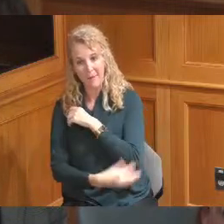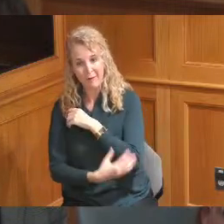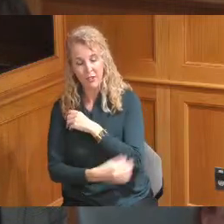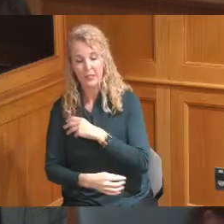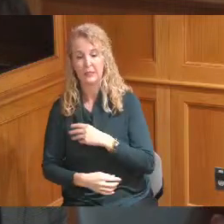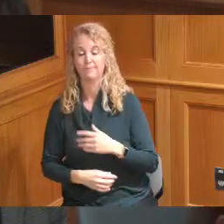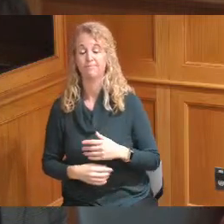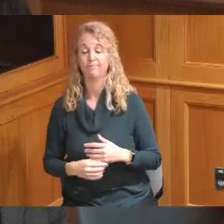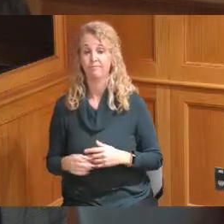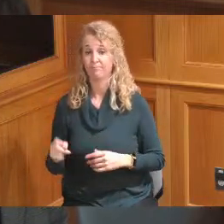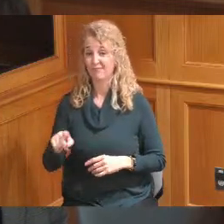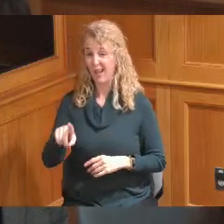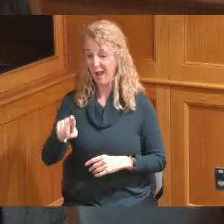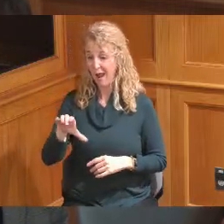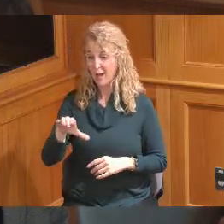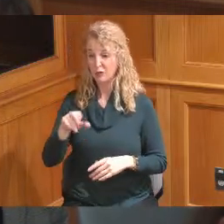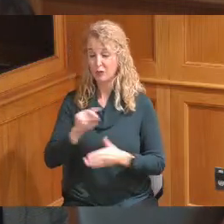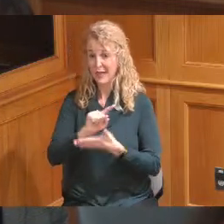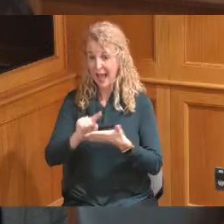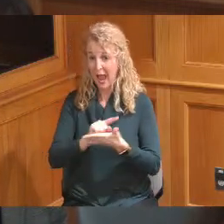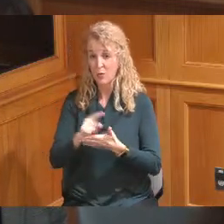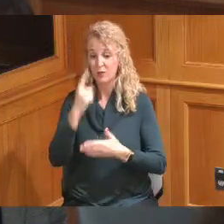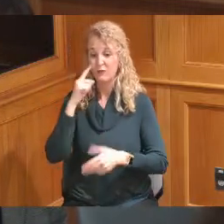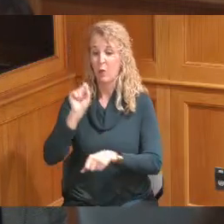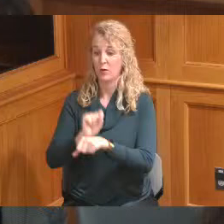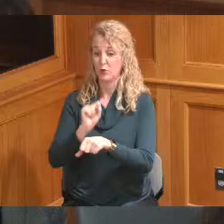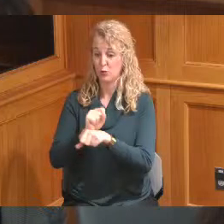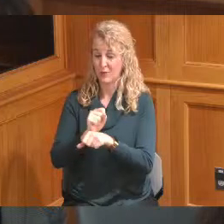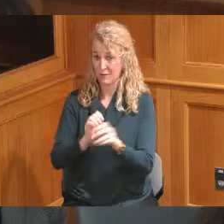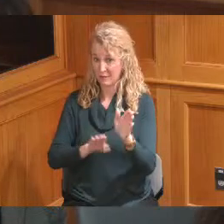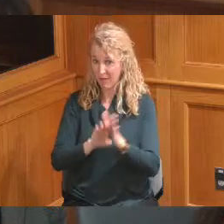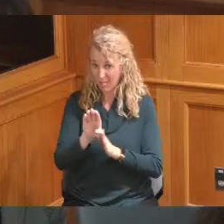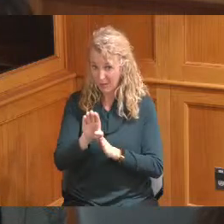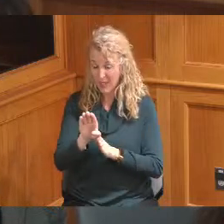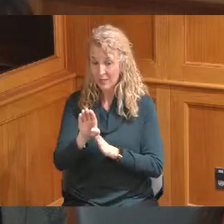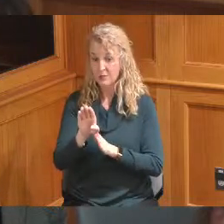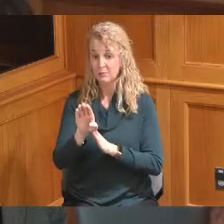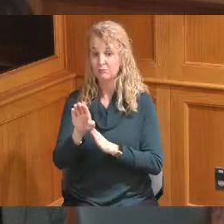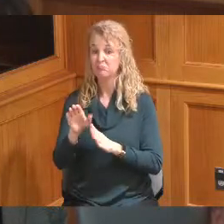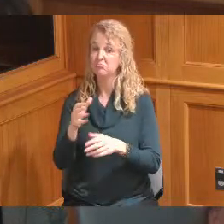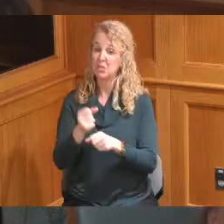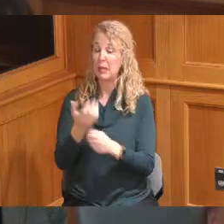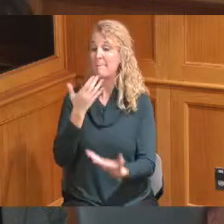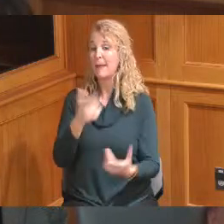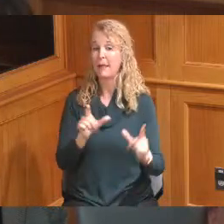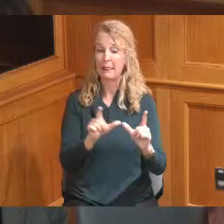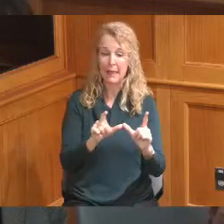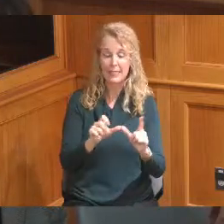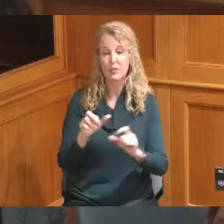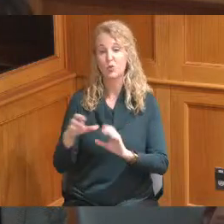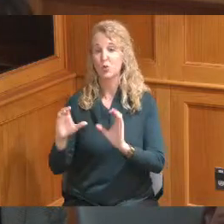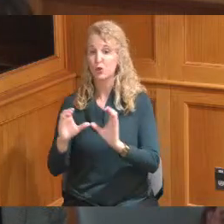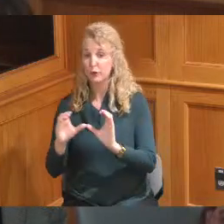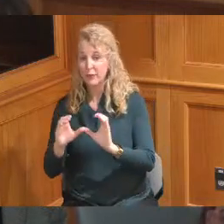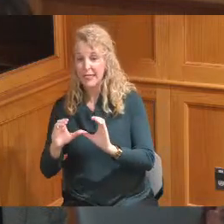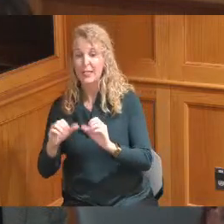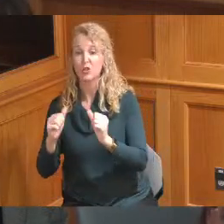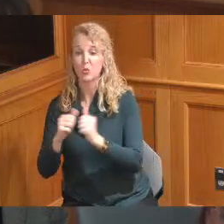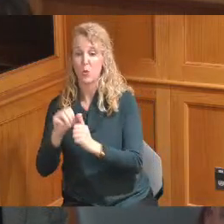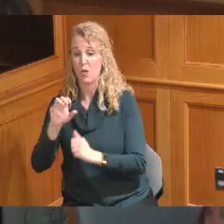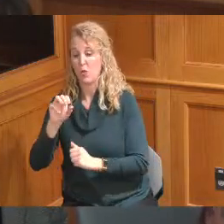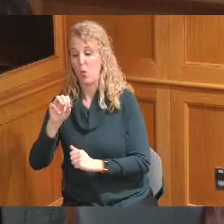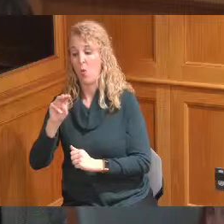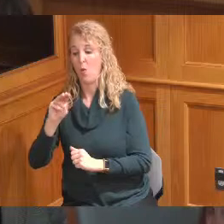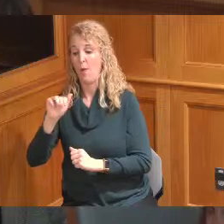will gain over 100 hours of career development and employment training, earn industry credentials to become a certified peer mentor through the OMAS